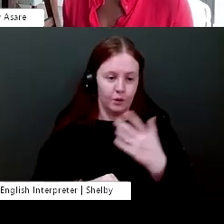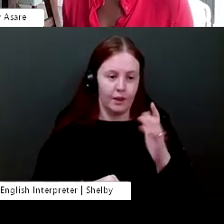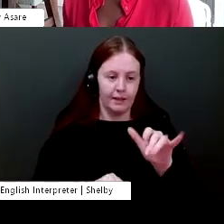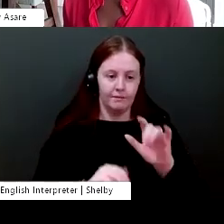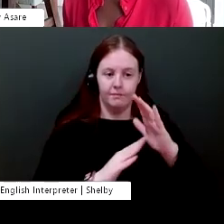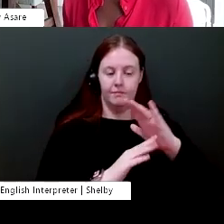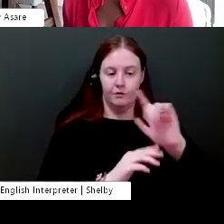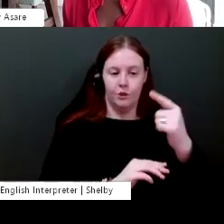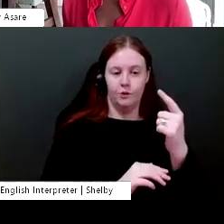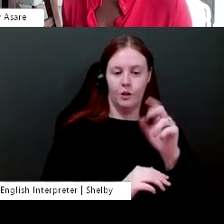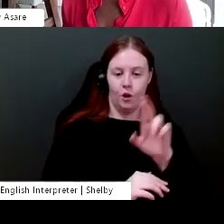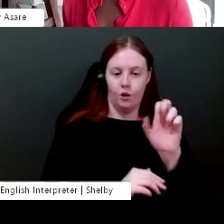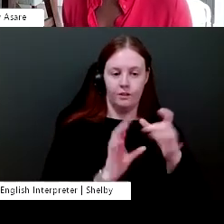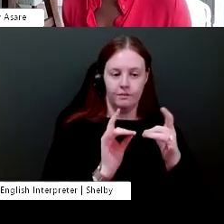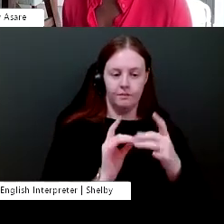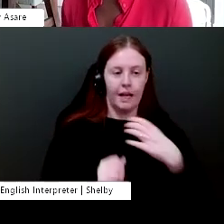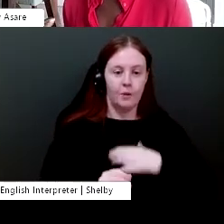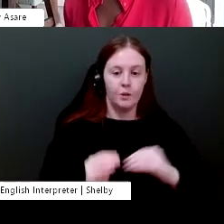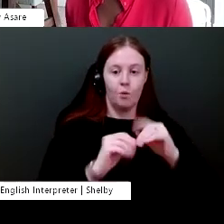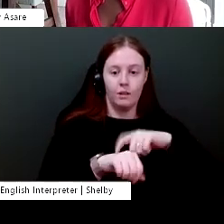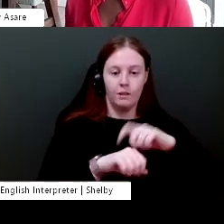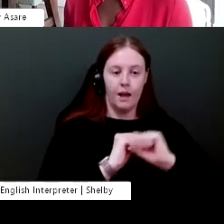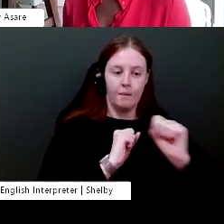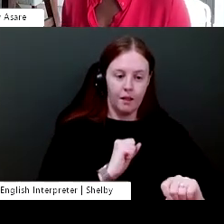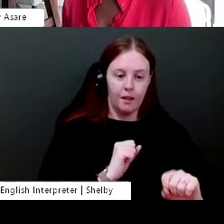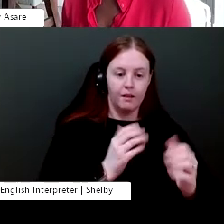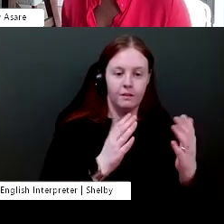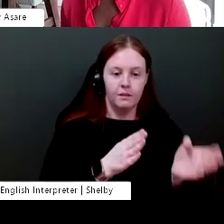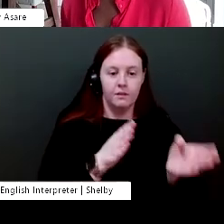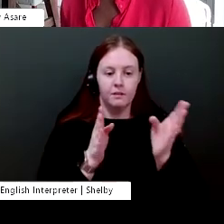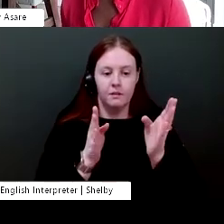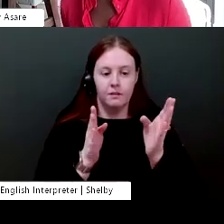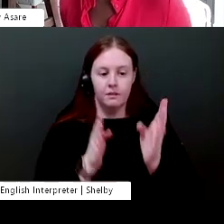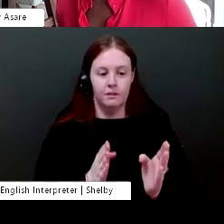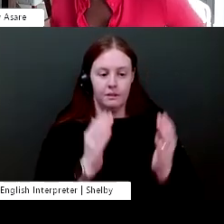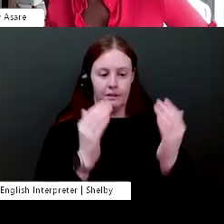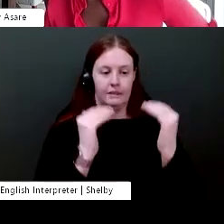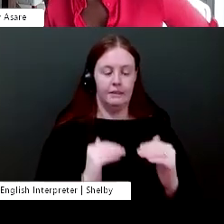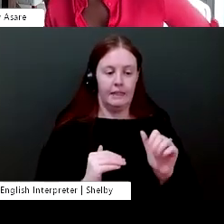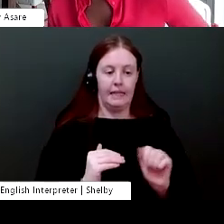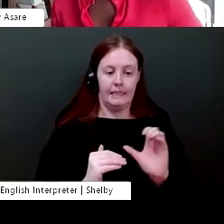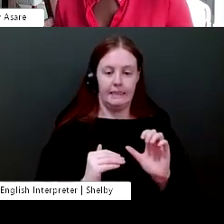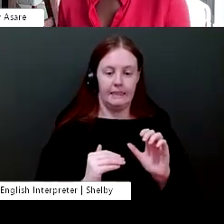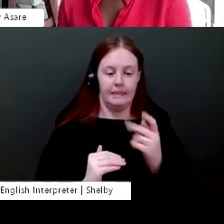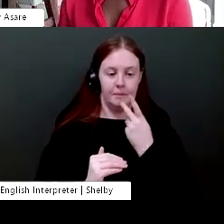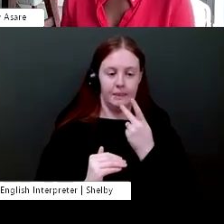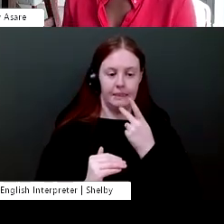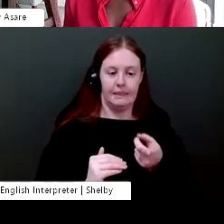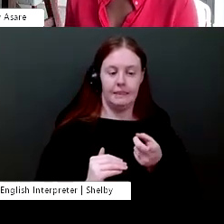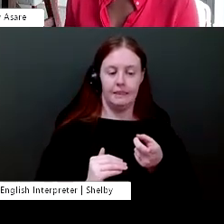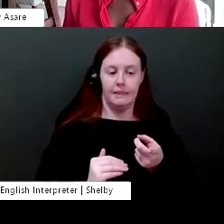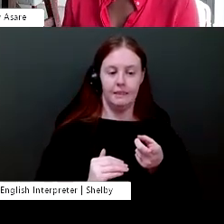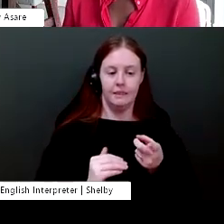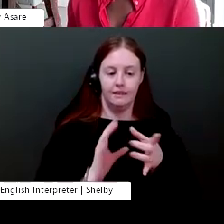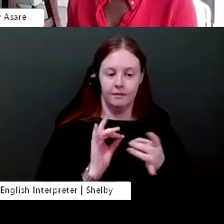And then AC shared that I realize what what I realized was that it was hard hearing other